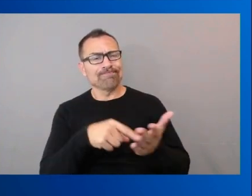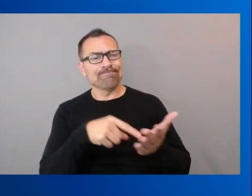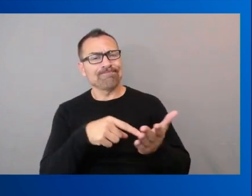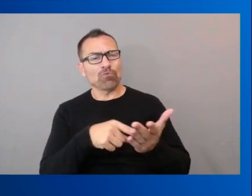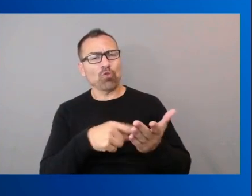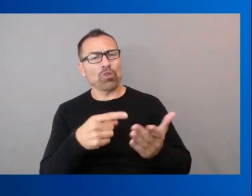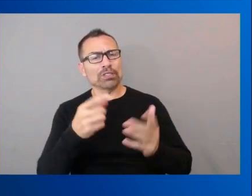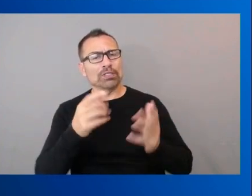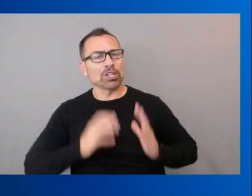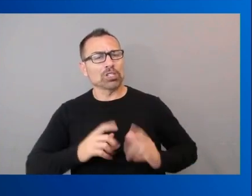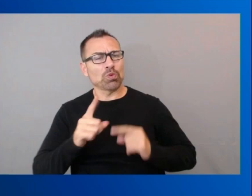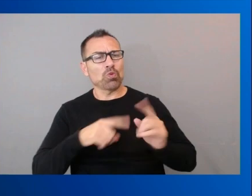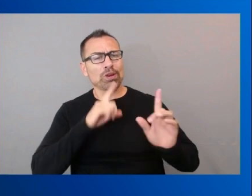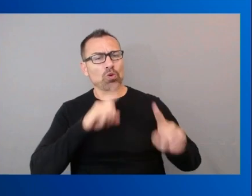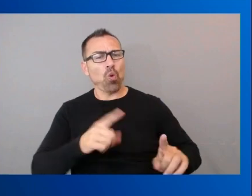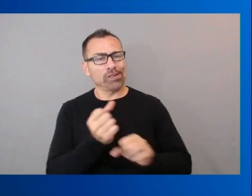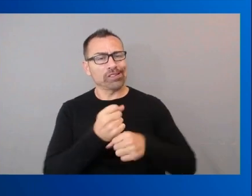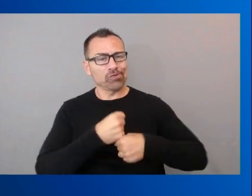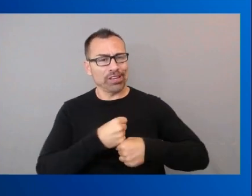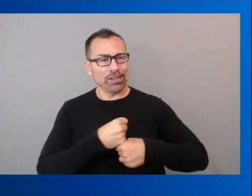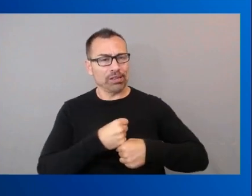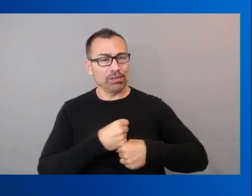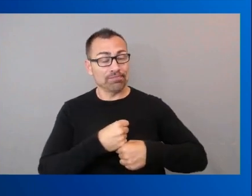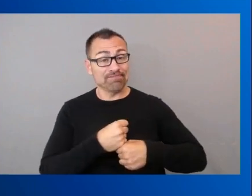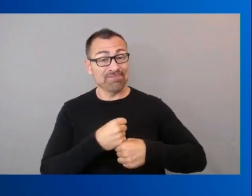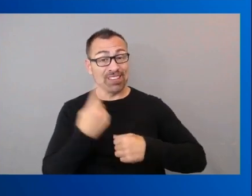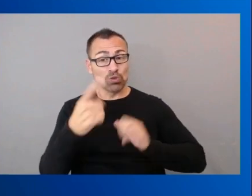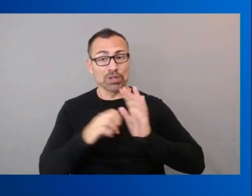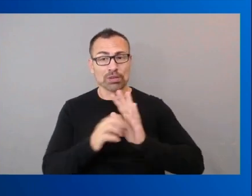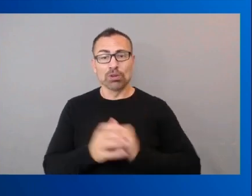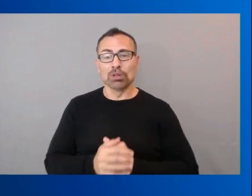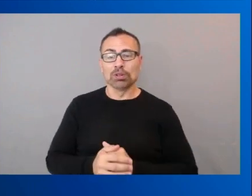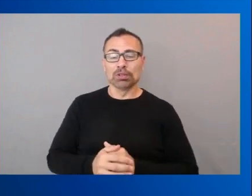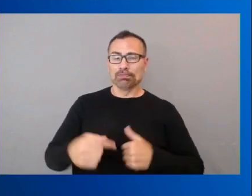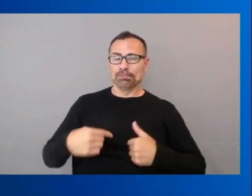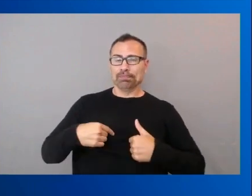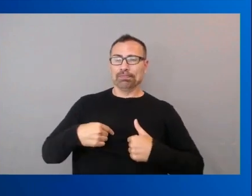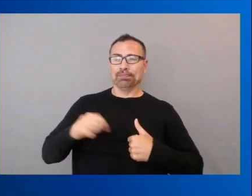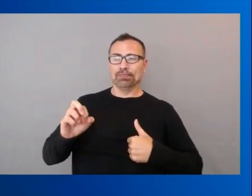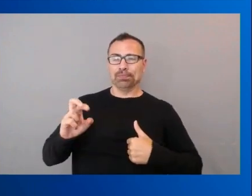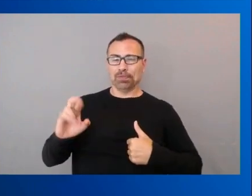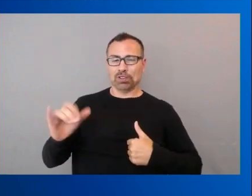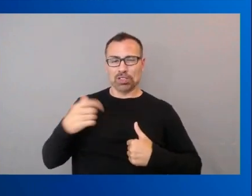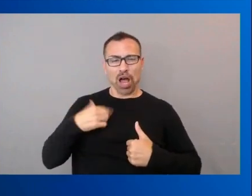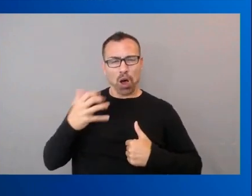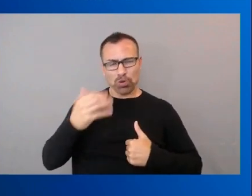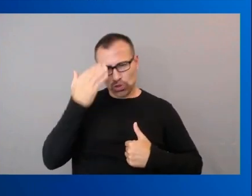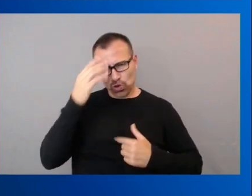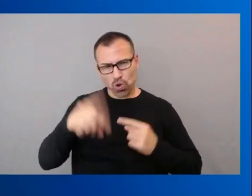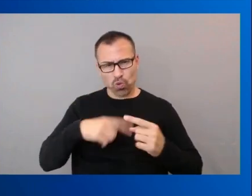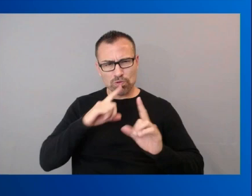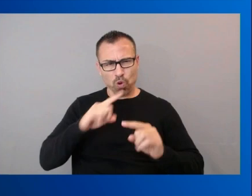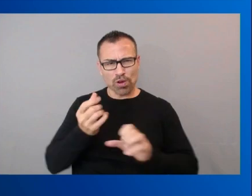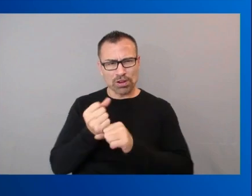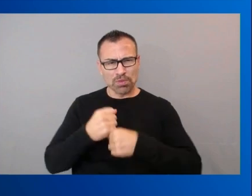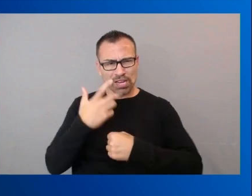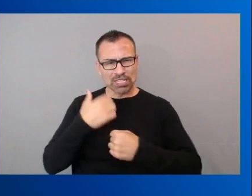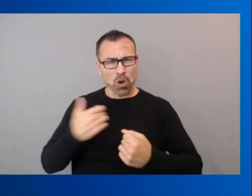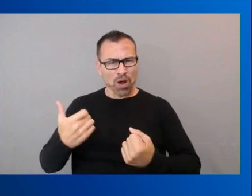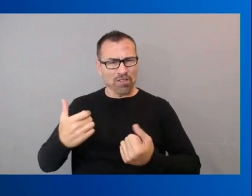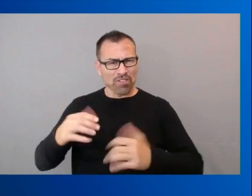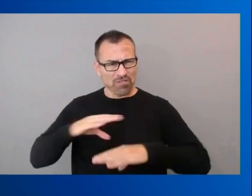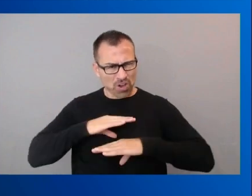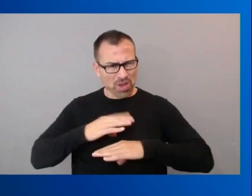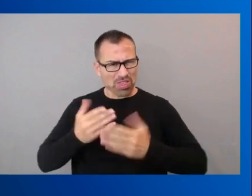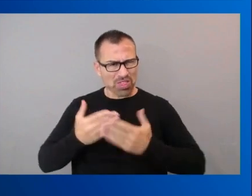been created, as an example. Eric says, I also want to know when the order has been created because I want to do some fulfillment stuff. So me as the